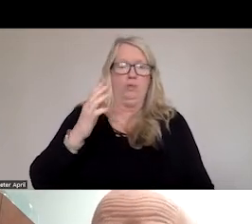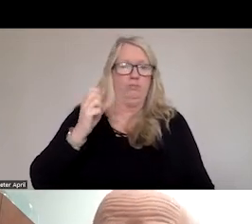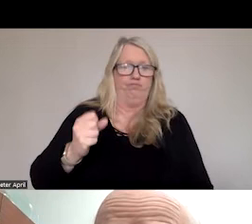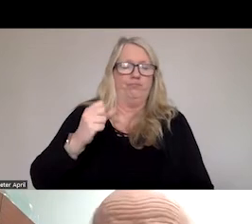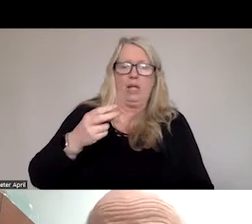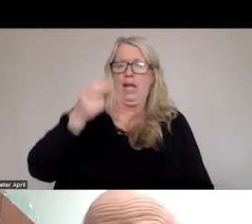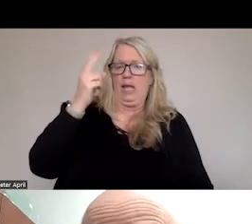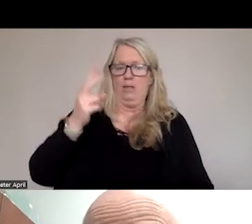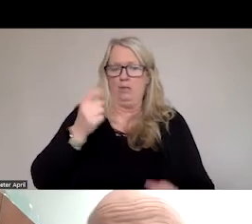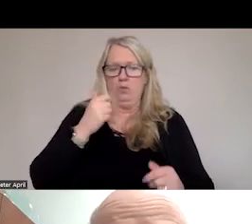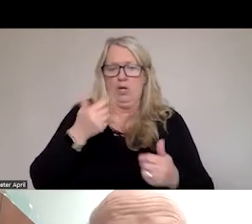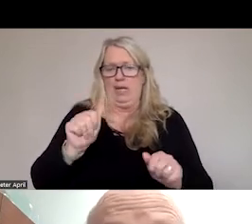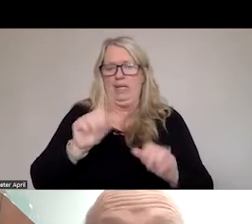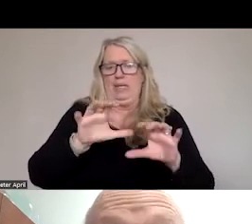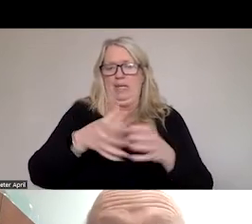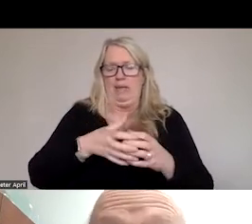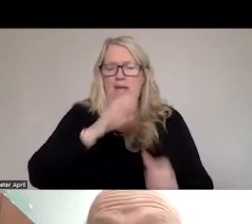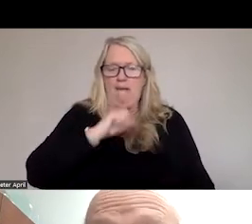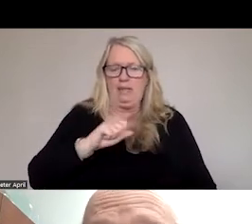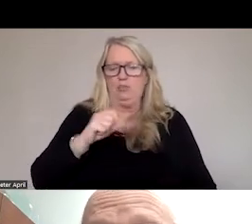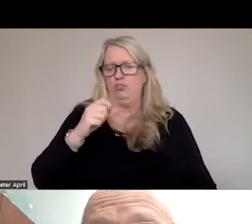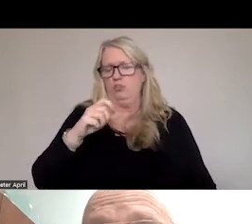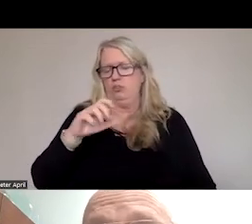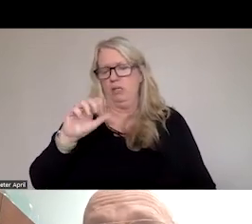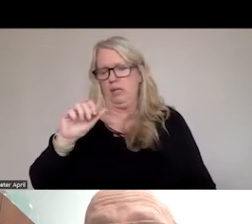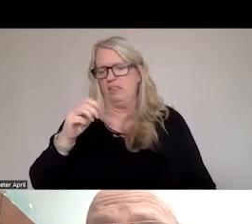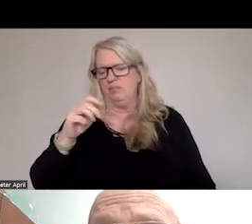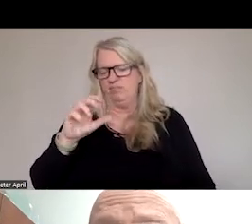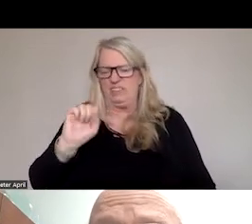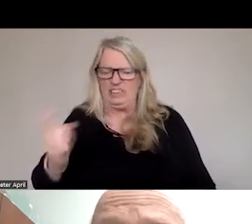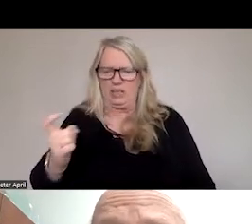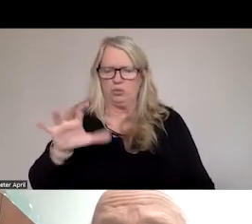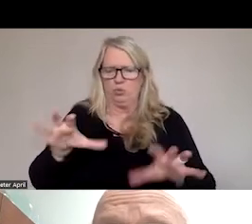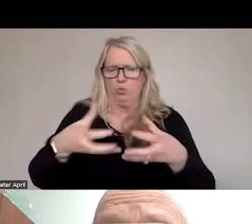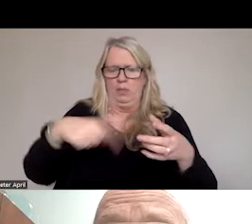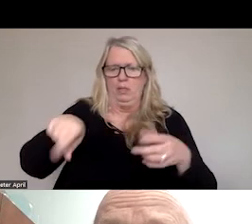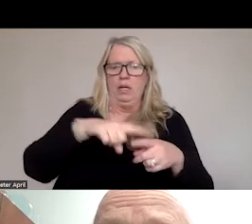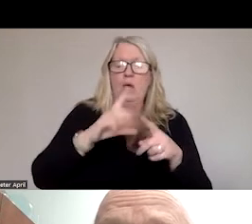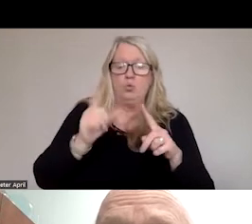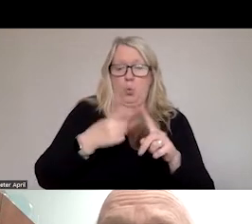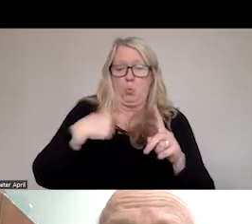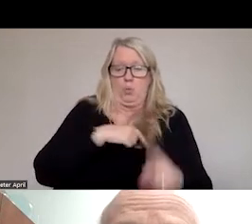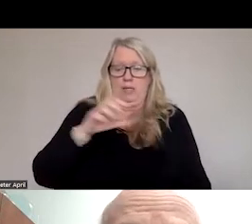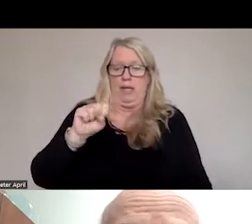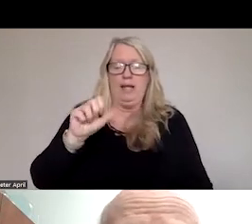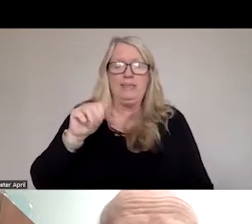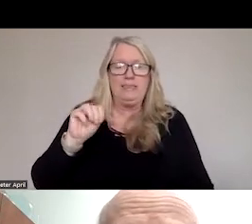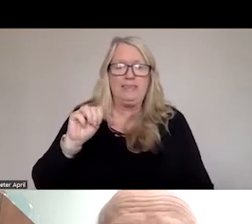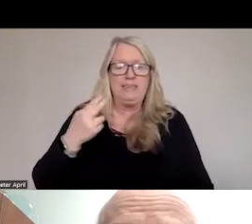sex grouping. But additionally, when we at SAMHSA look at